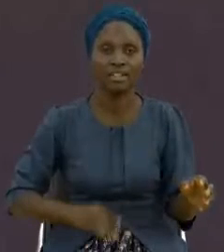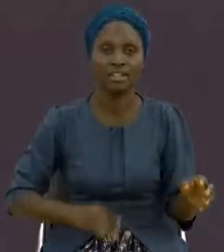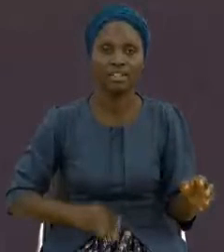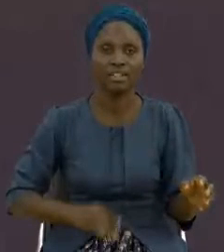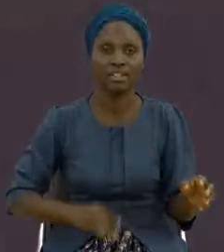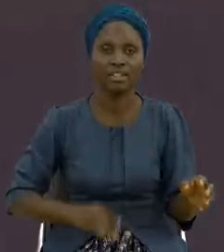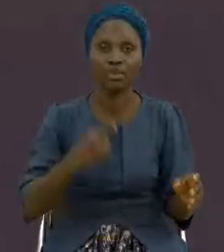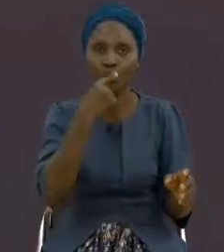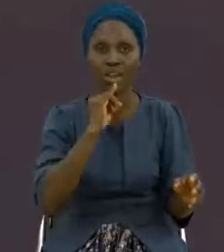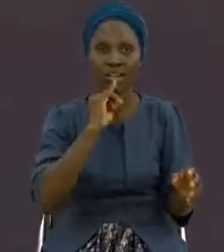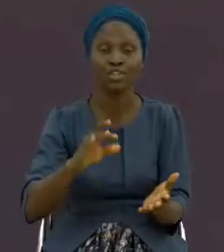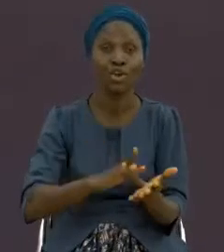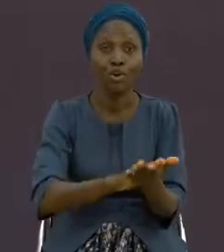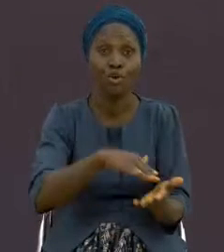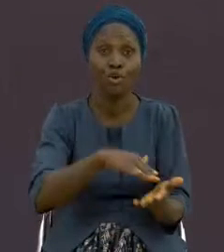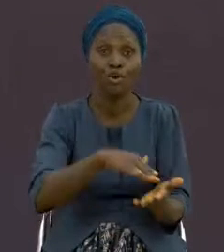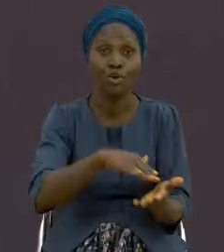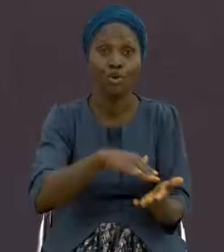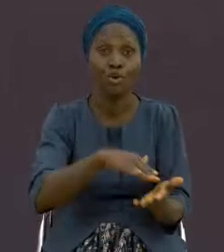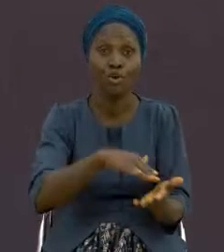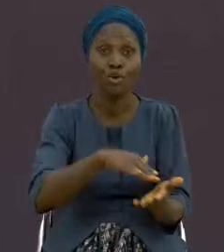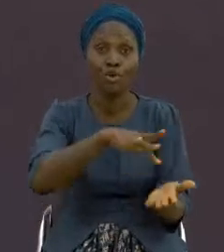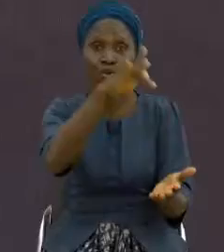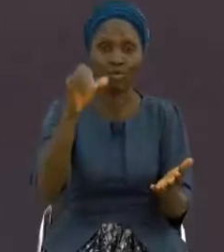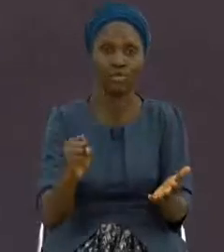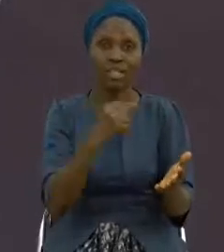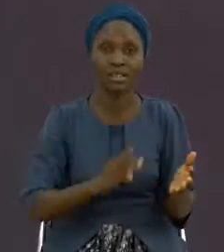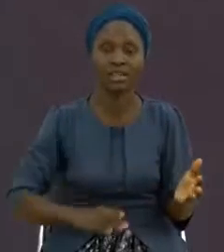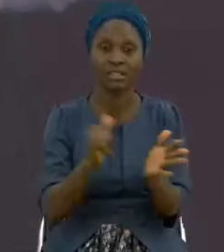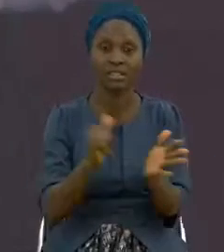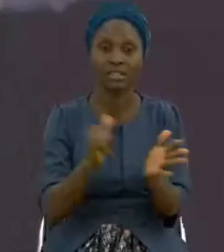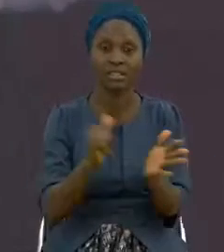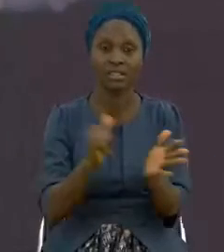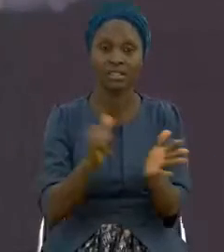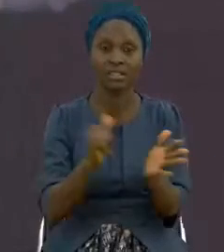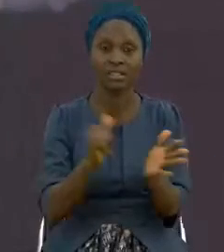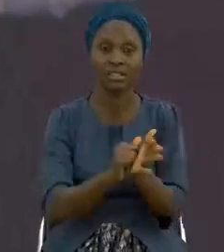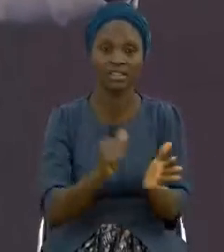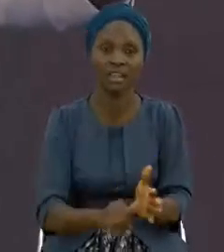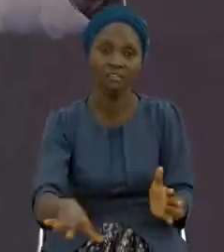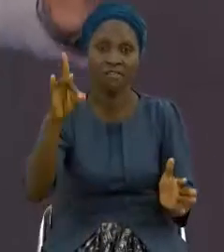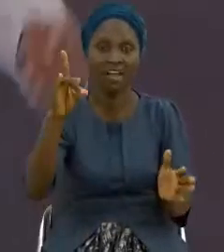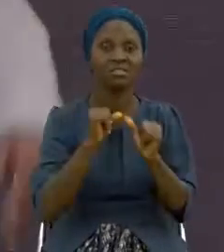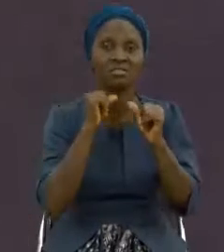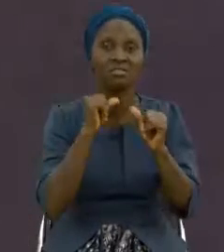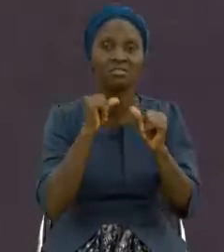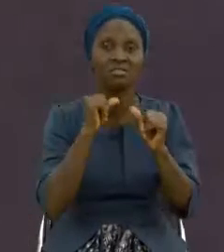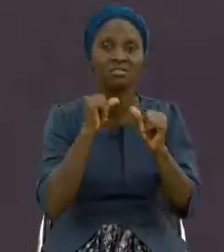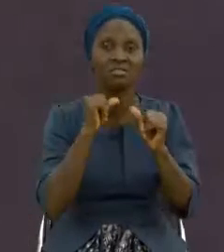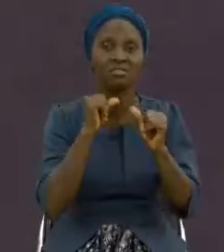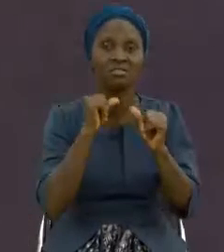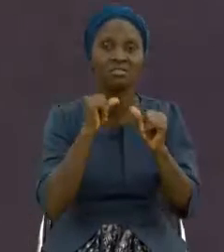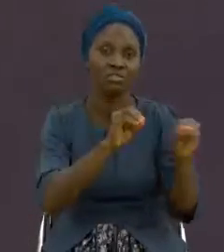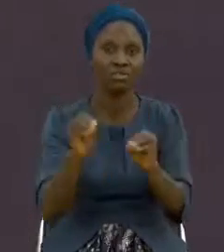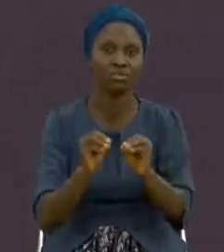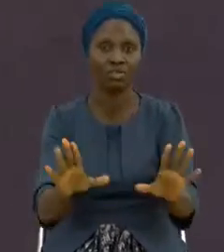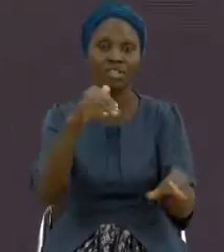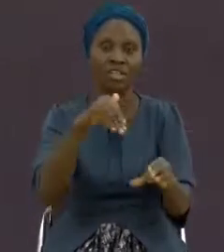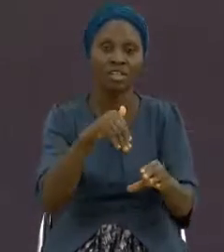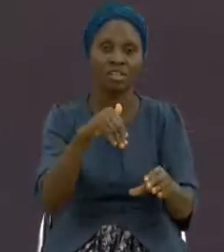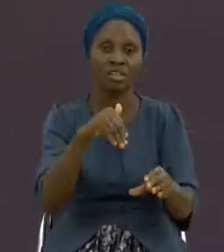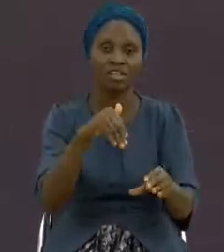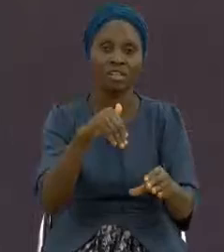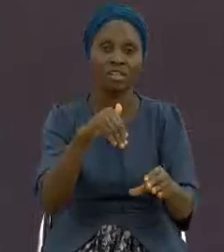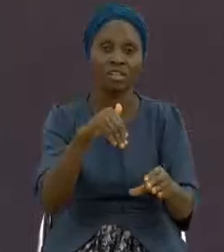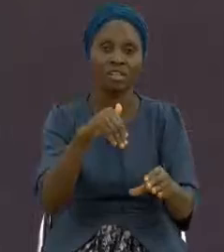Christ that finds nothing impossible in your life. The unlimited Christ, from